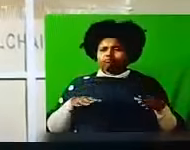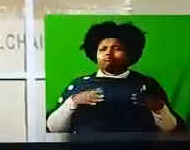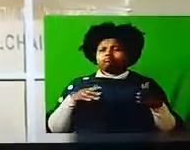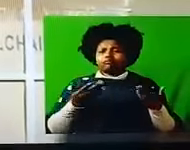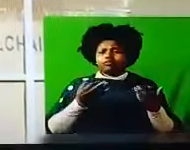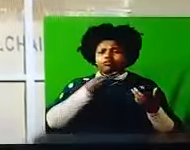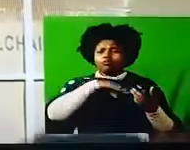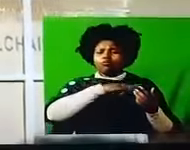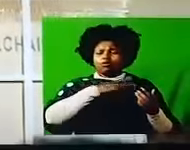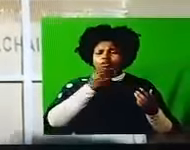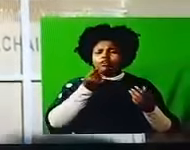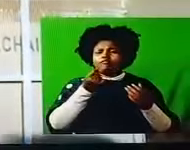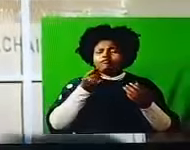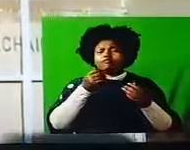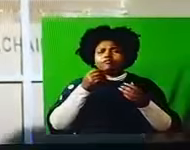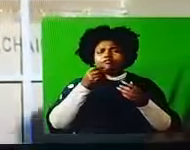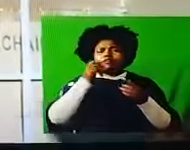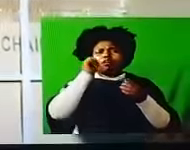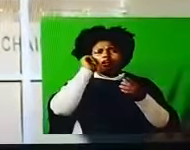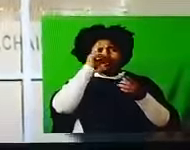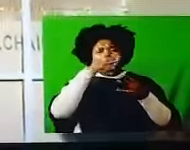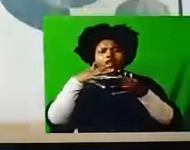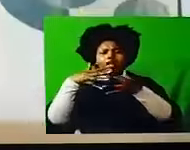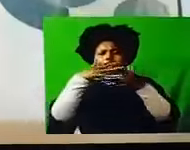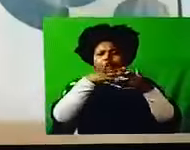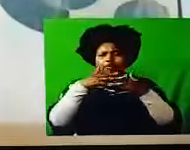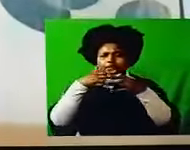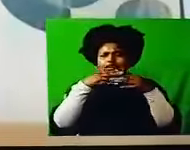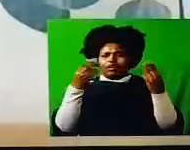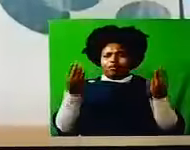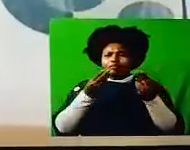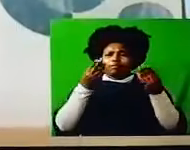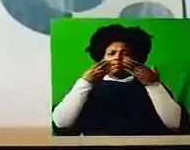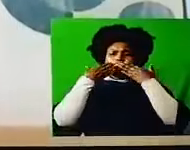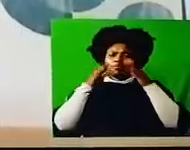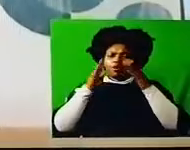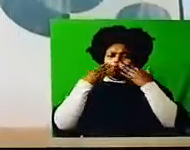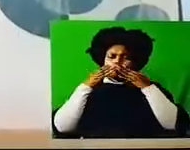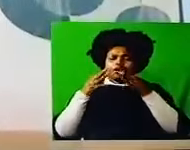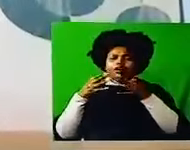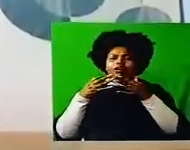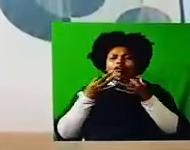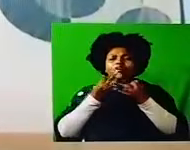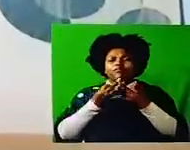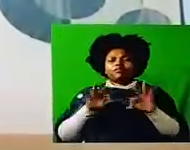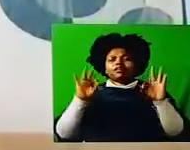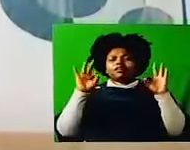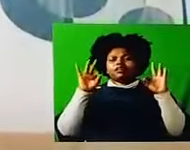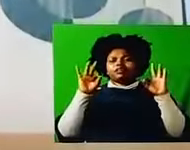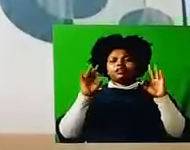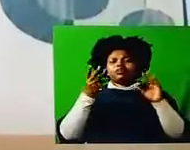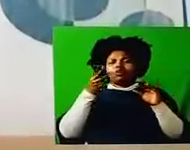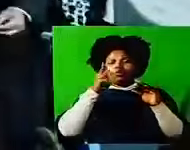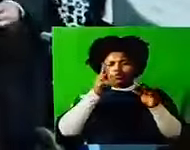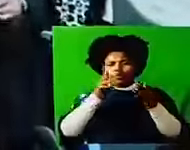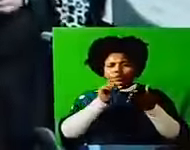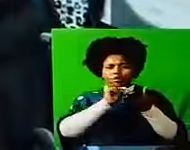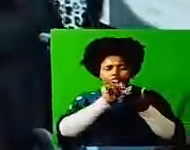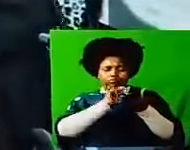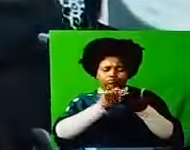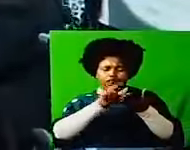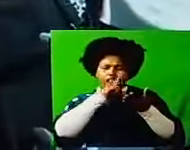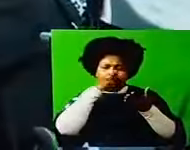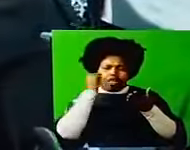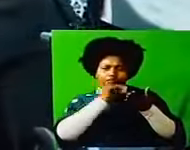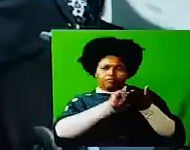Wheelchair Mission who are donating these wheelchairs to us. We assemble them and then we hand them over to people in need.